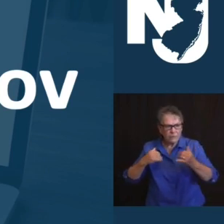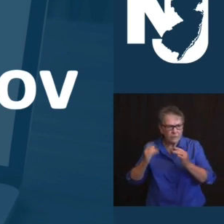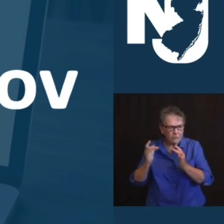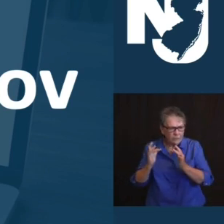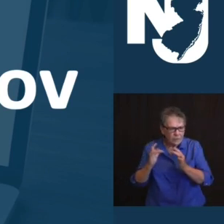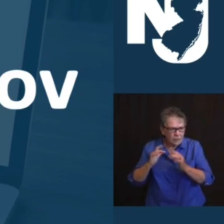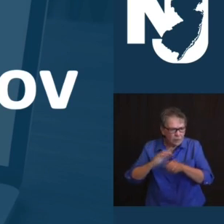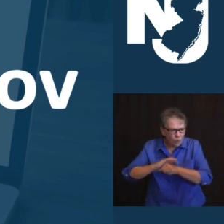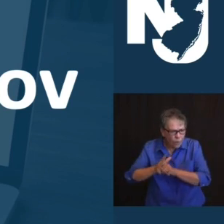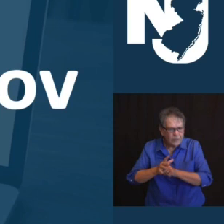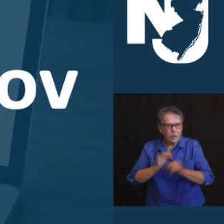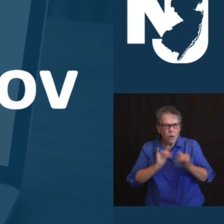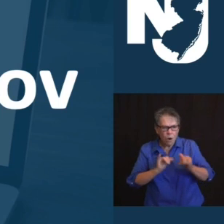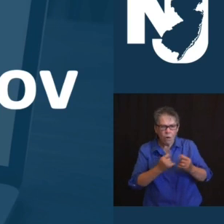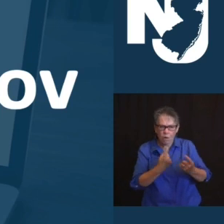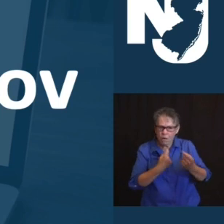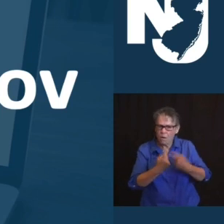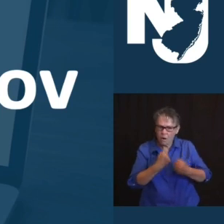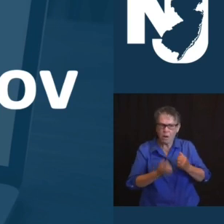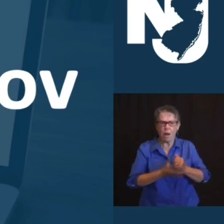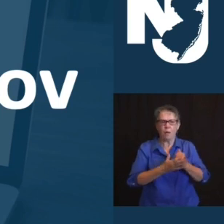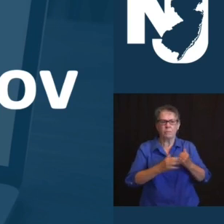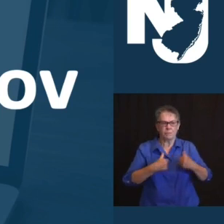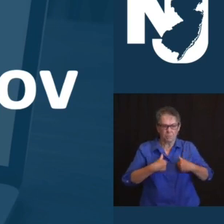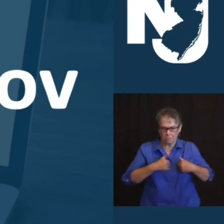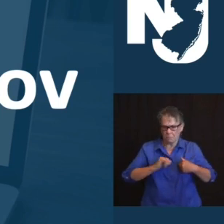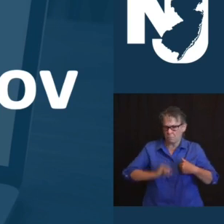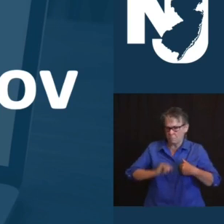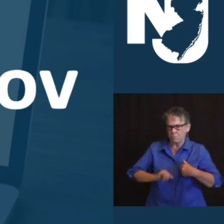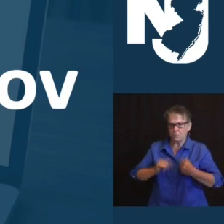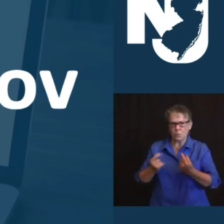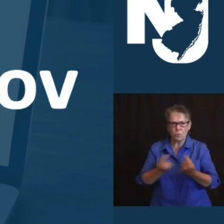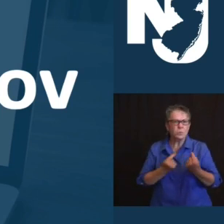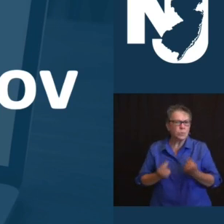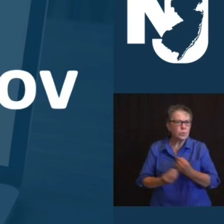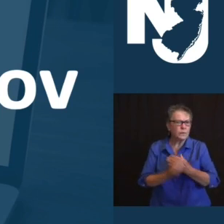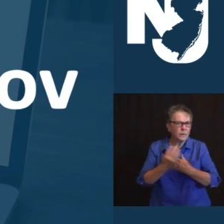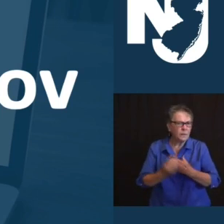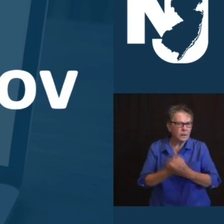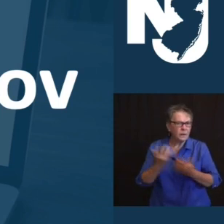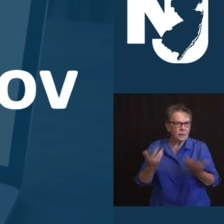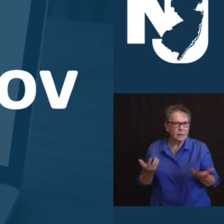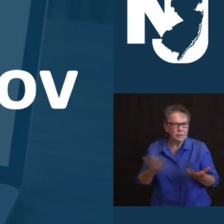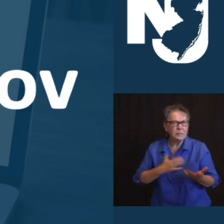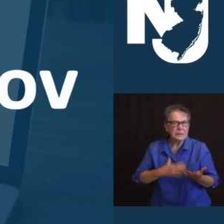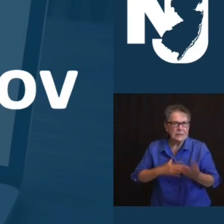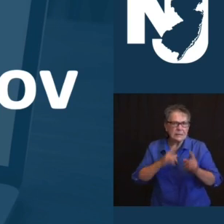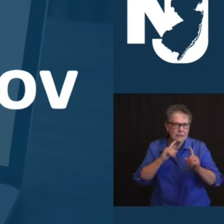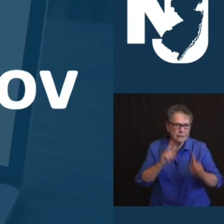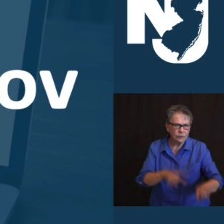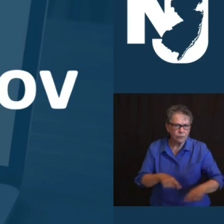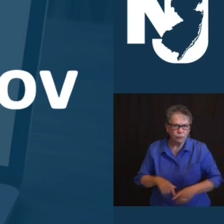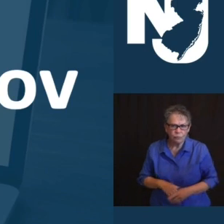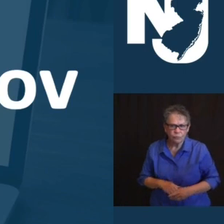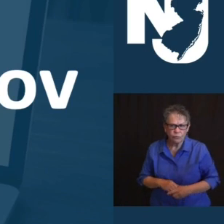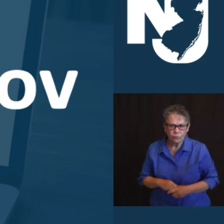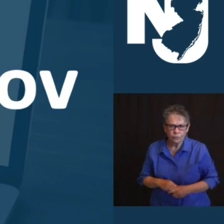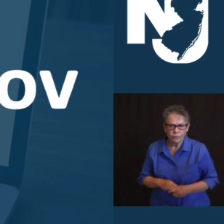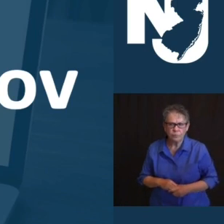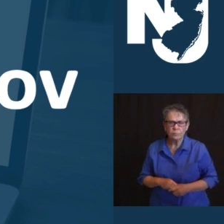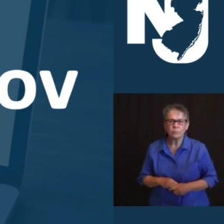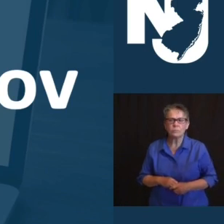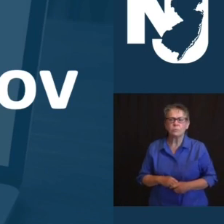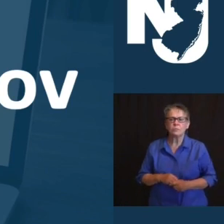as we can. With that said, I'll turn things over at this moment to the Dean of Rutgers School of Public Health. Please help me